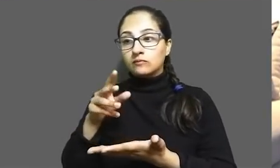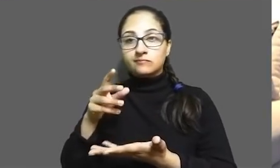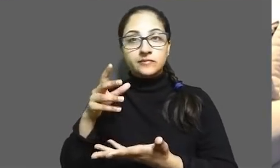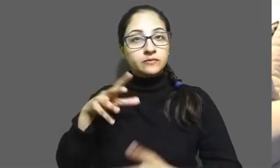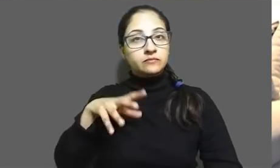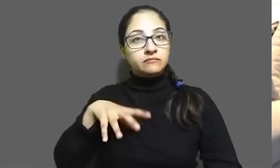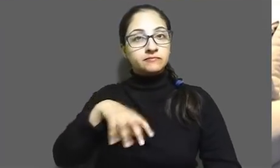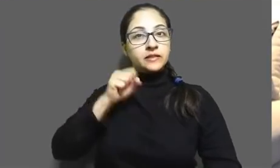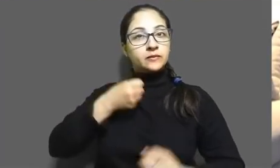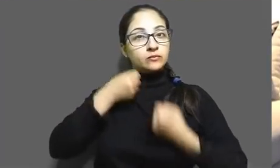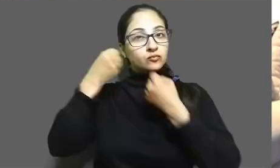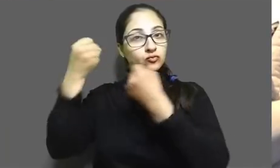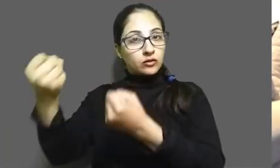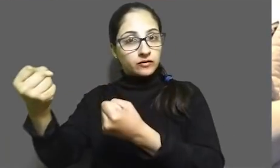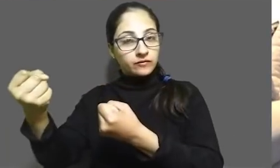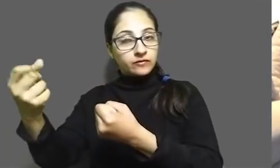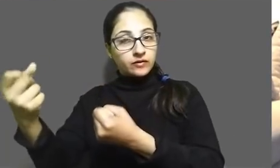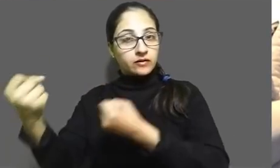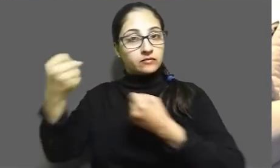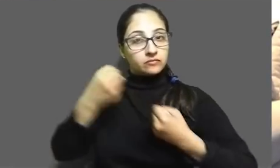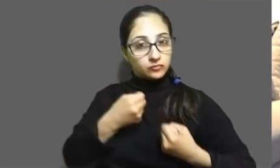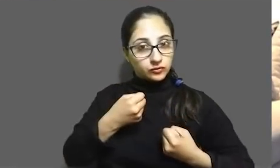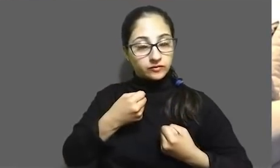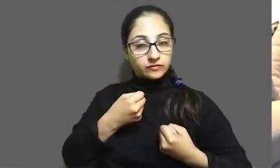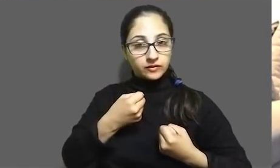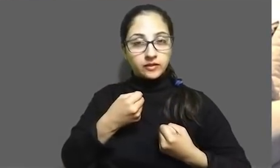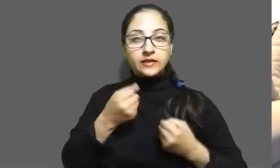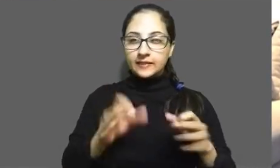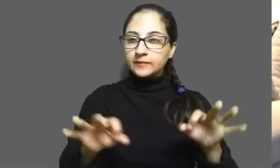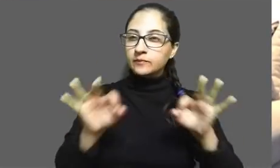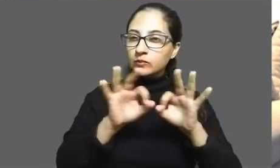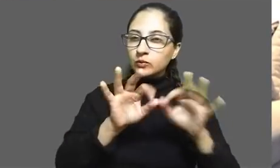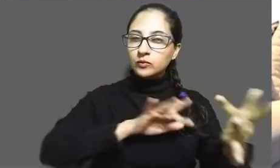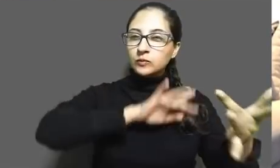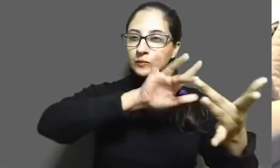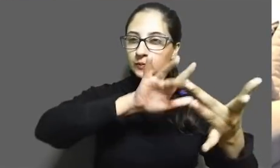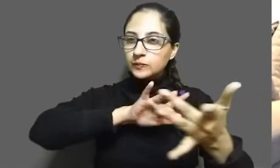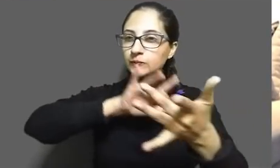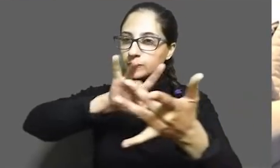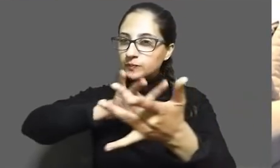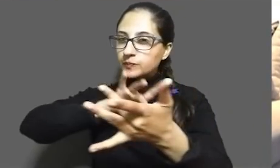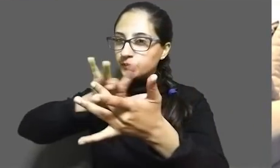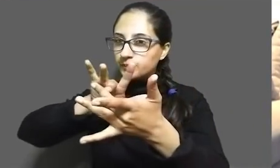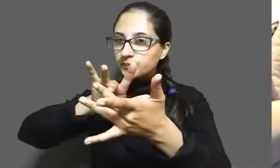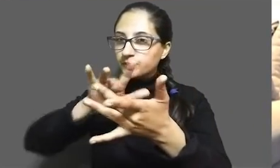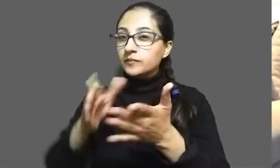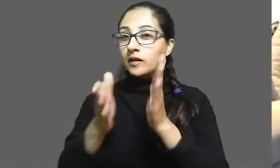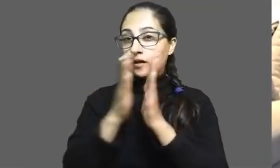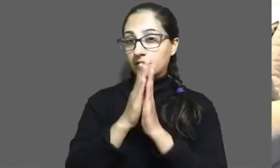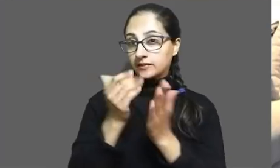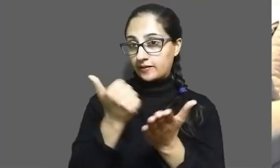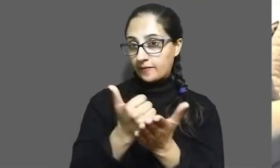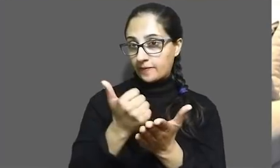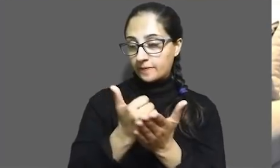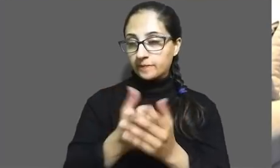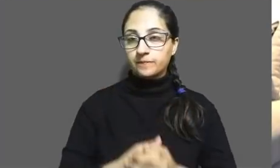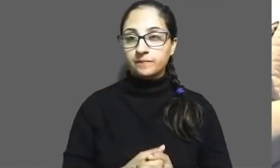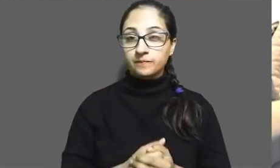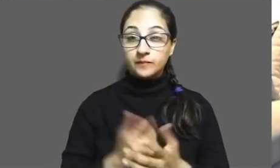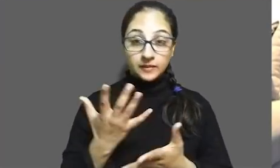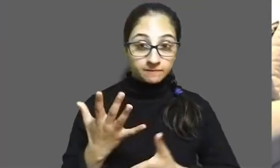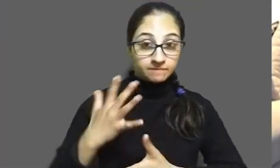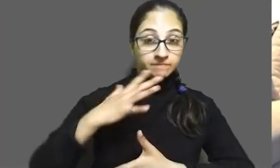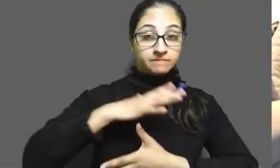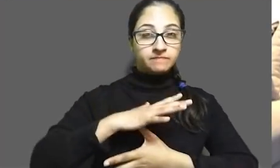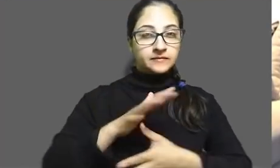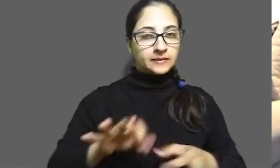groups. These can be helpful when we need to talk or need help with practical things such as financial or